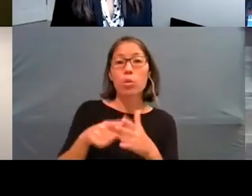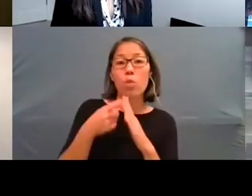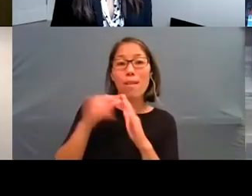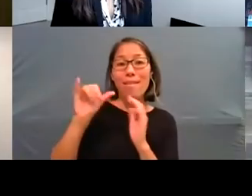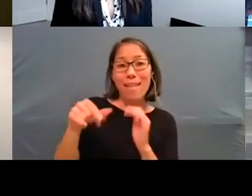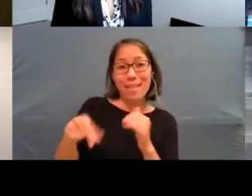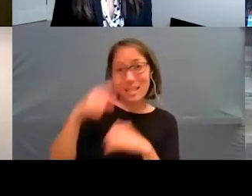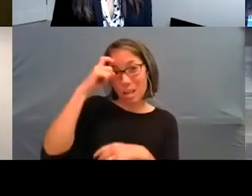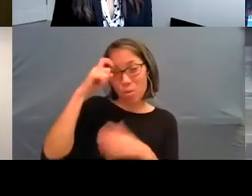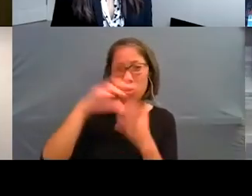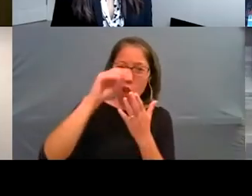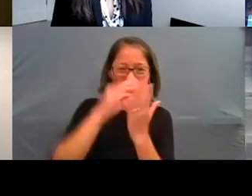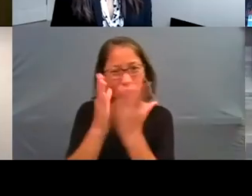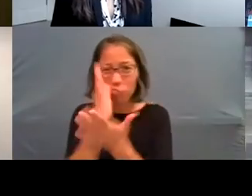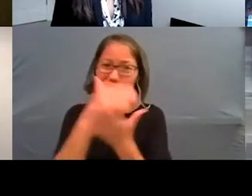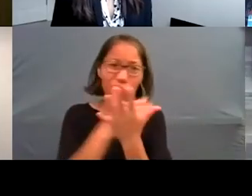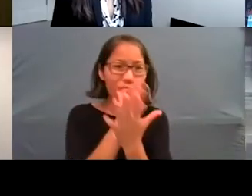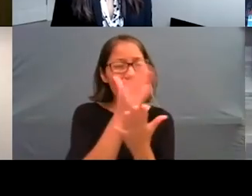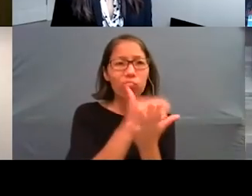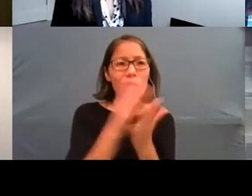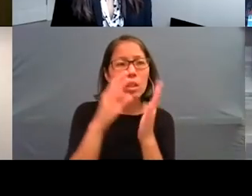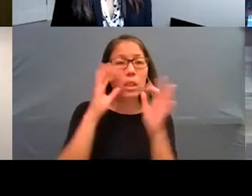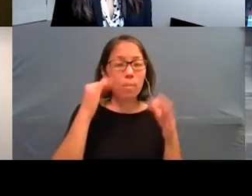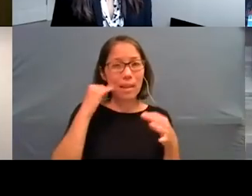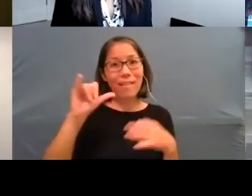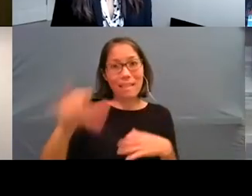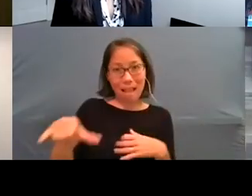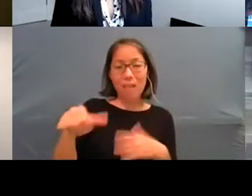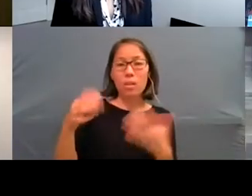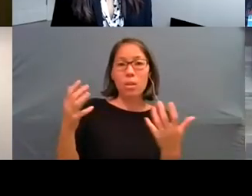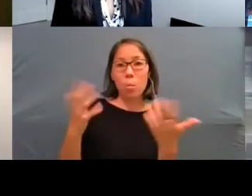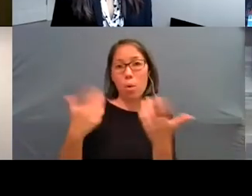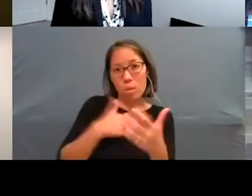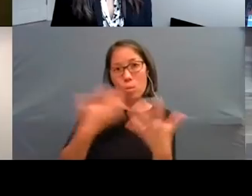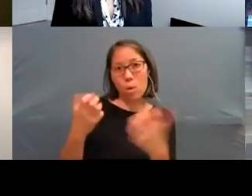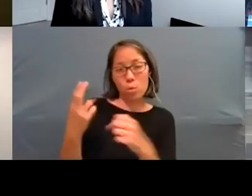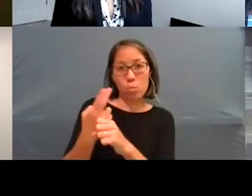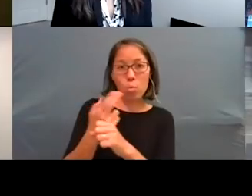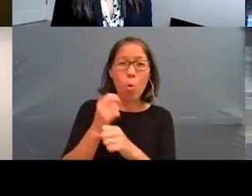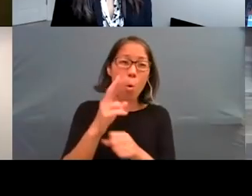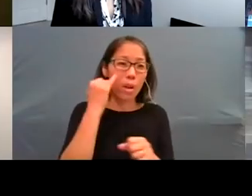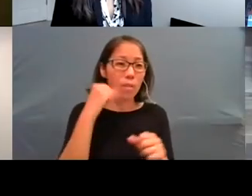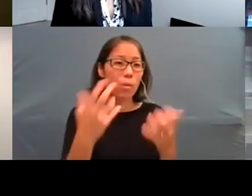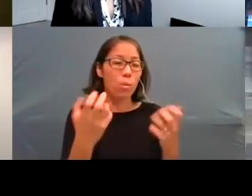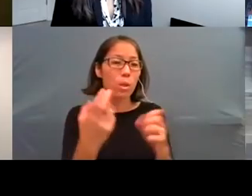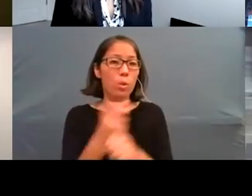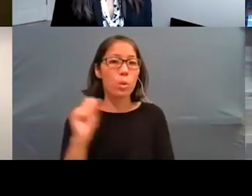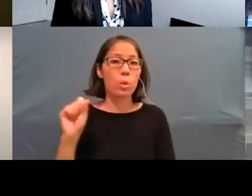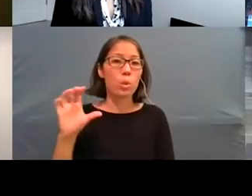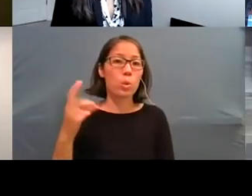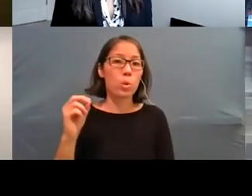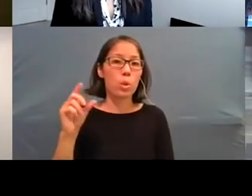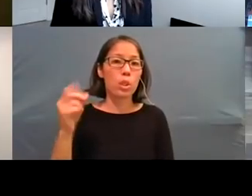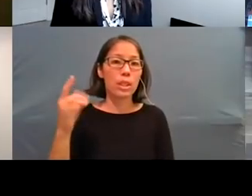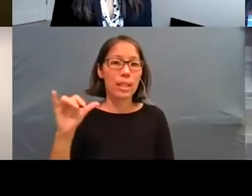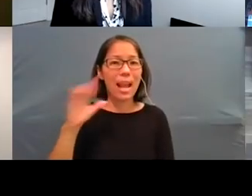of learn the ins and outs of it and determine if that's the platform we want to go forward with, or if we want to use Schoology. I know that there are options